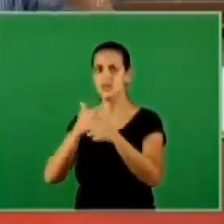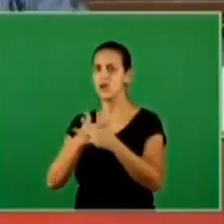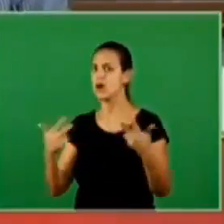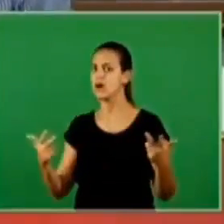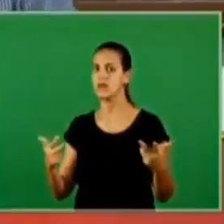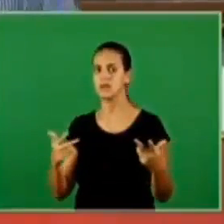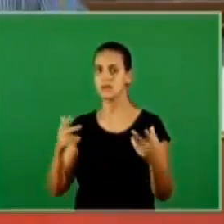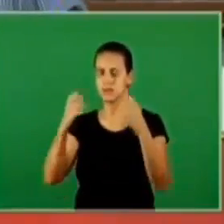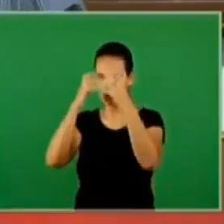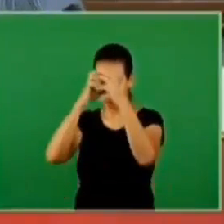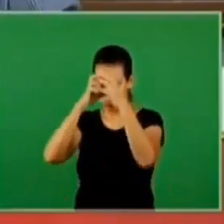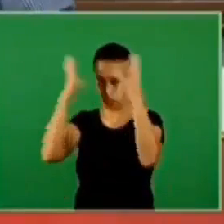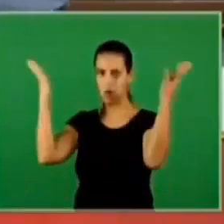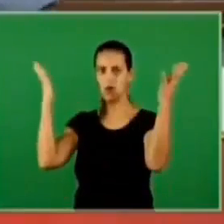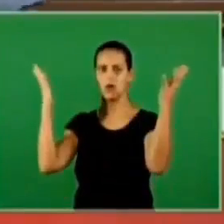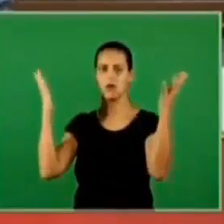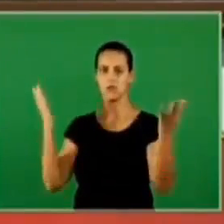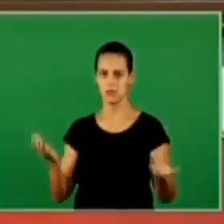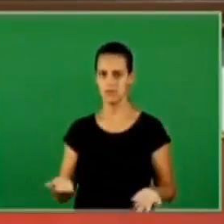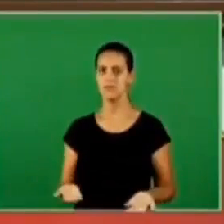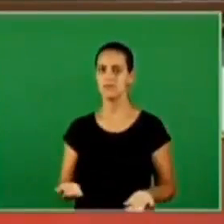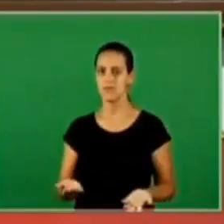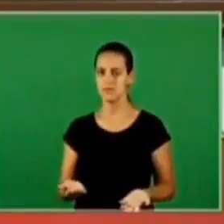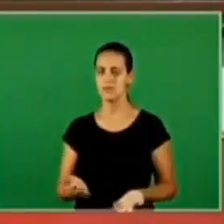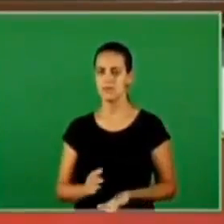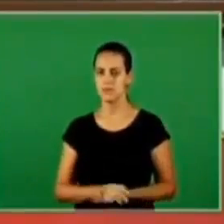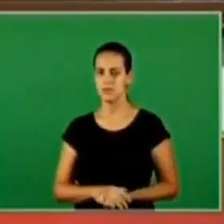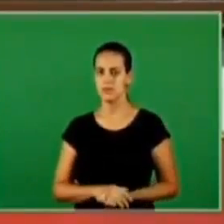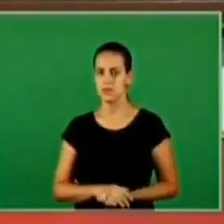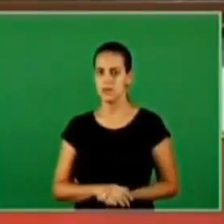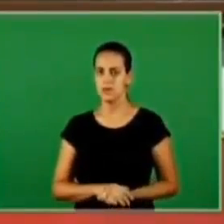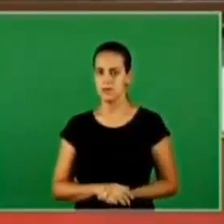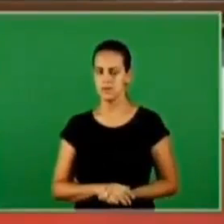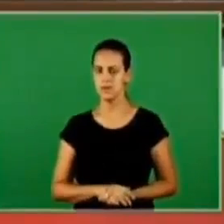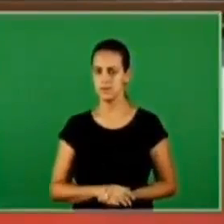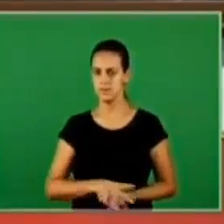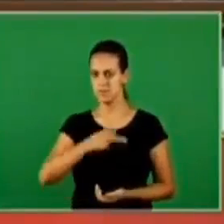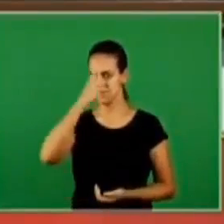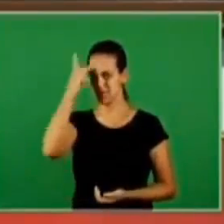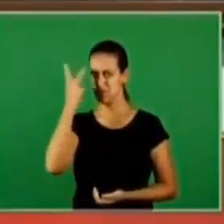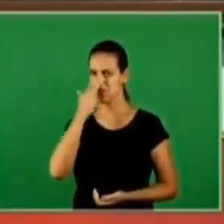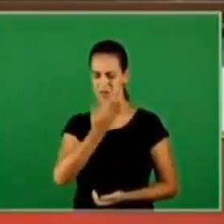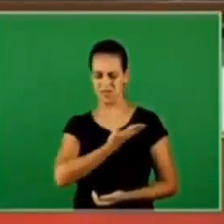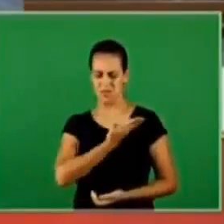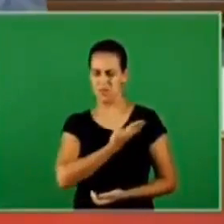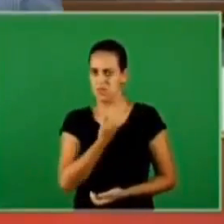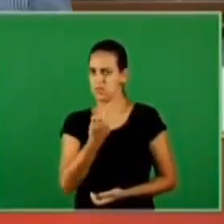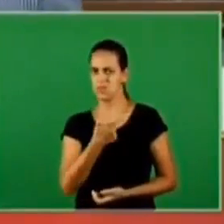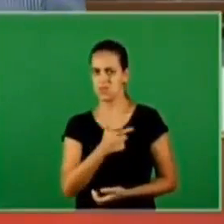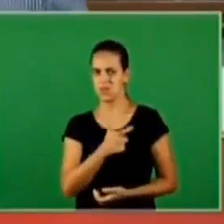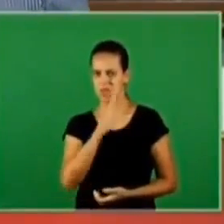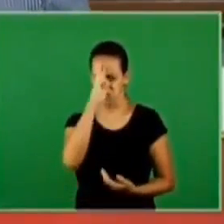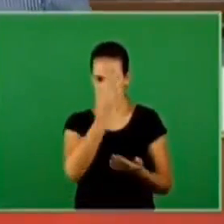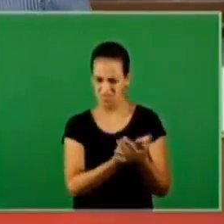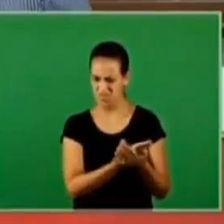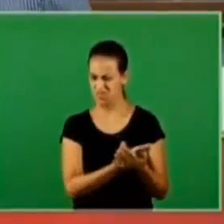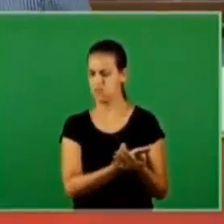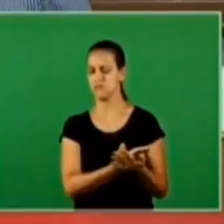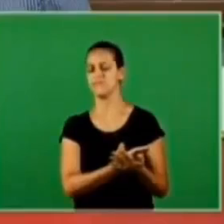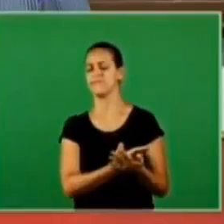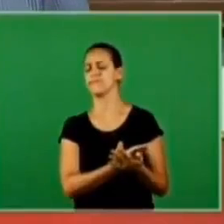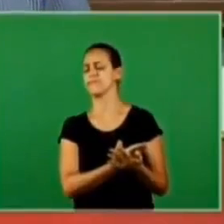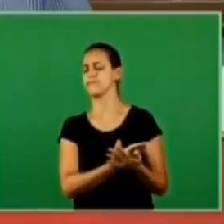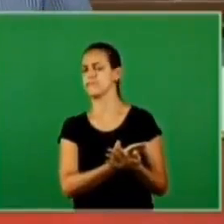the betrayal that everywhere we have to deal with. People trust in their friends, their co-workers. It's a